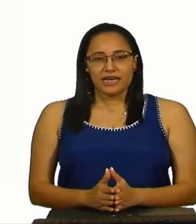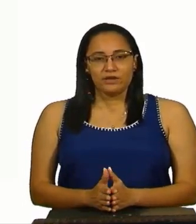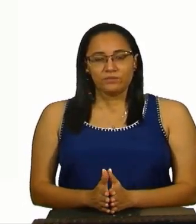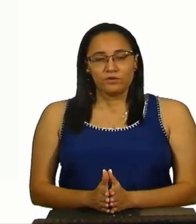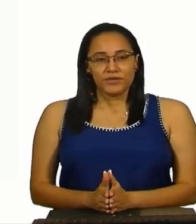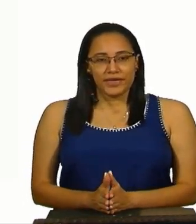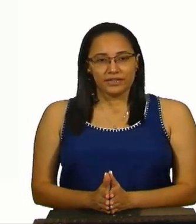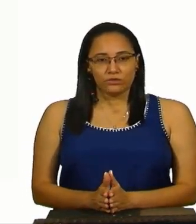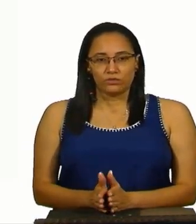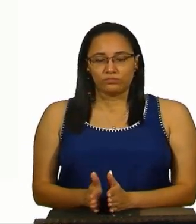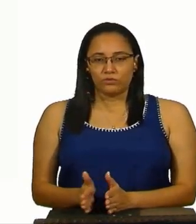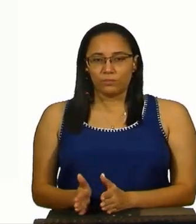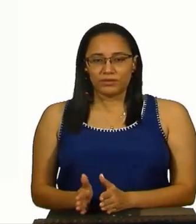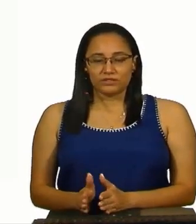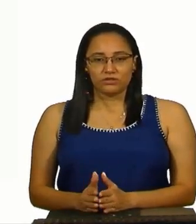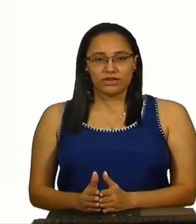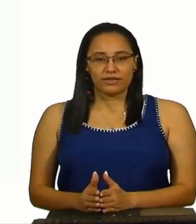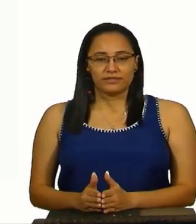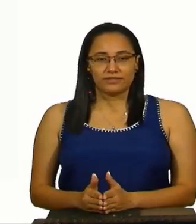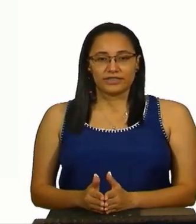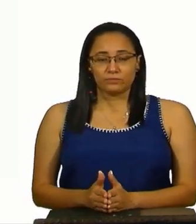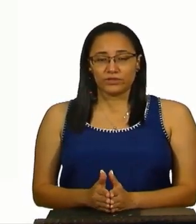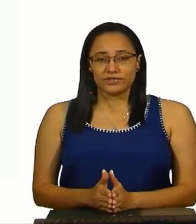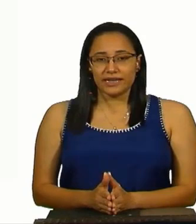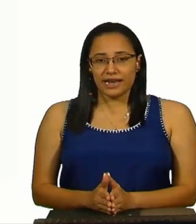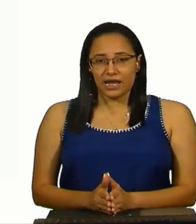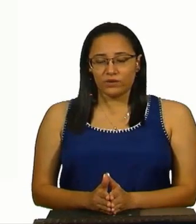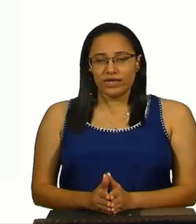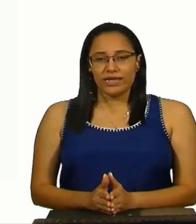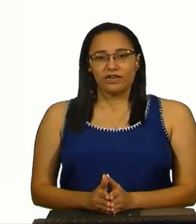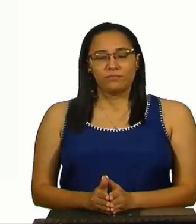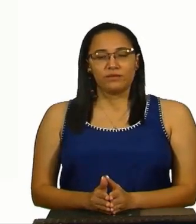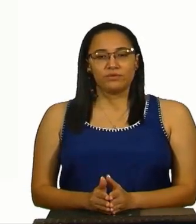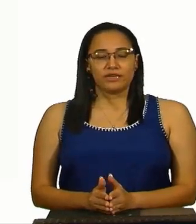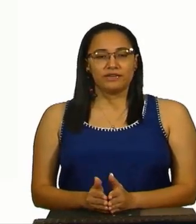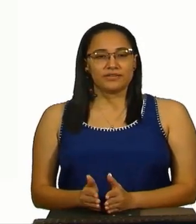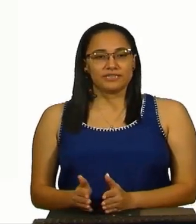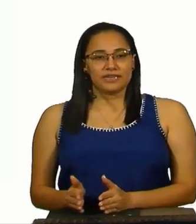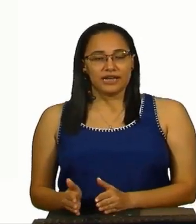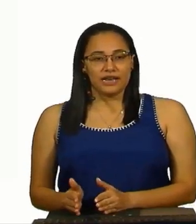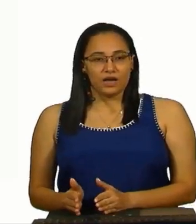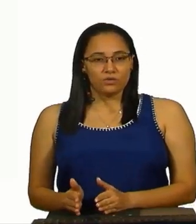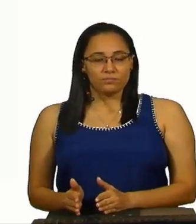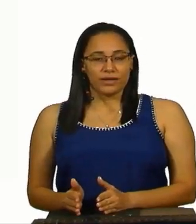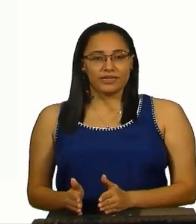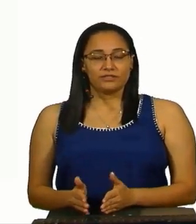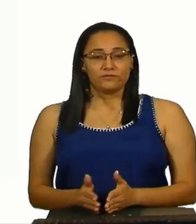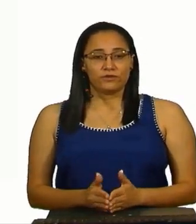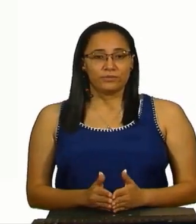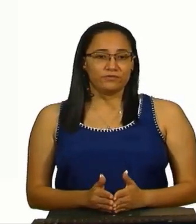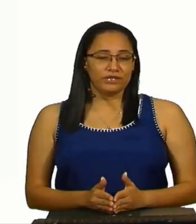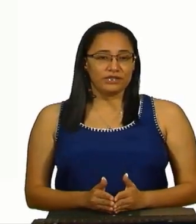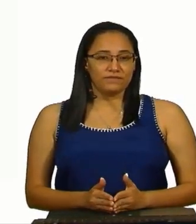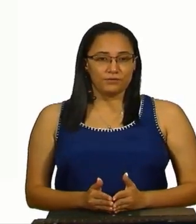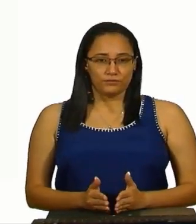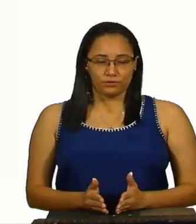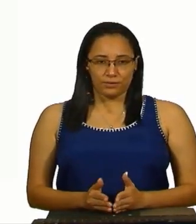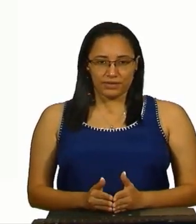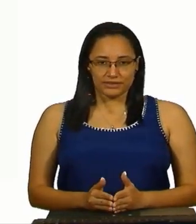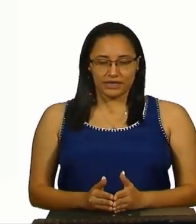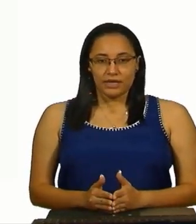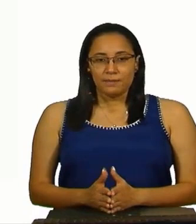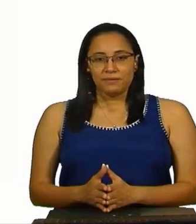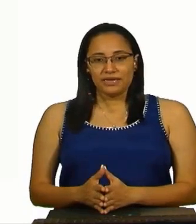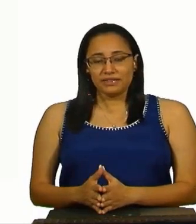Que si hay un objeto o persona después de allow, el verbo que le va a seguir a allow va a ir en su forma infinitiva o